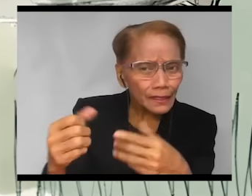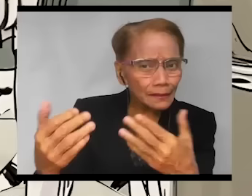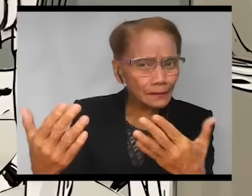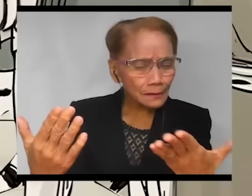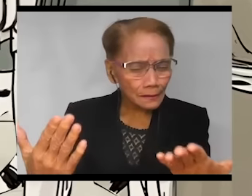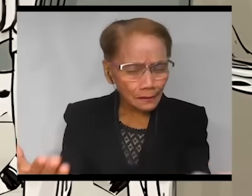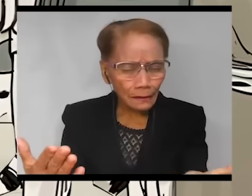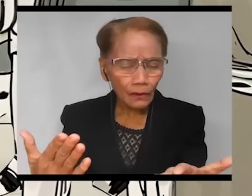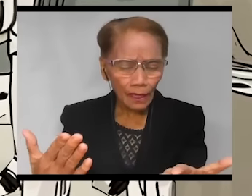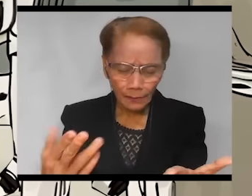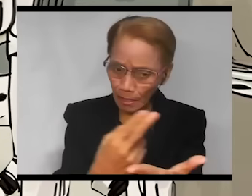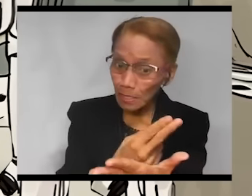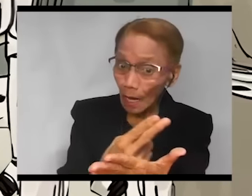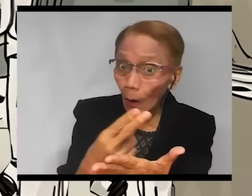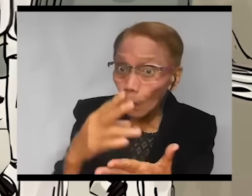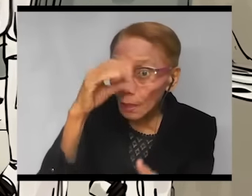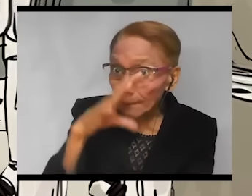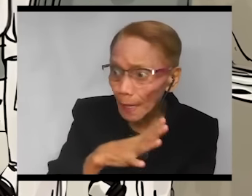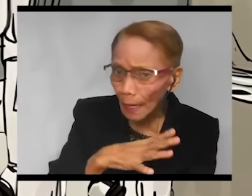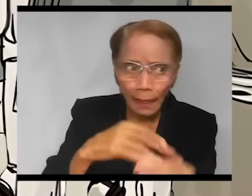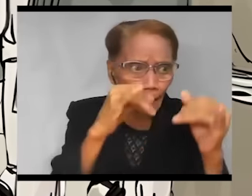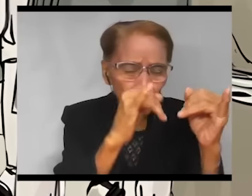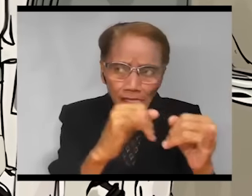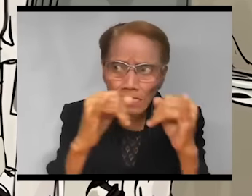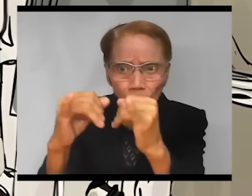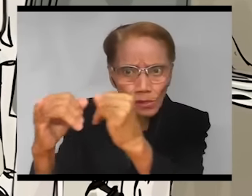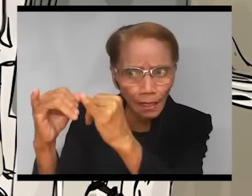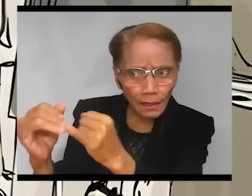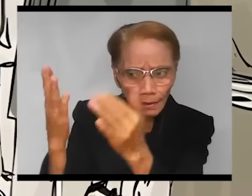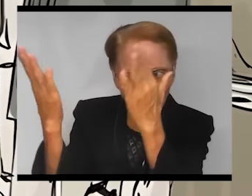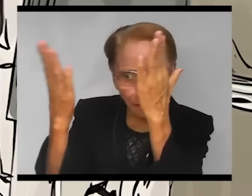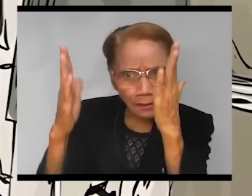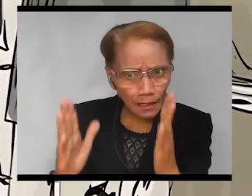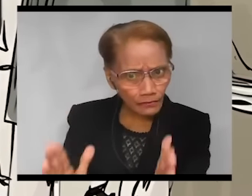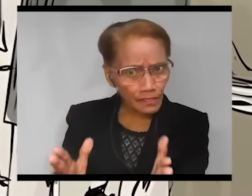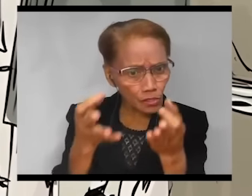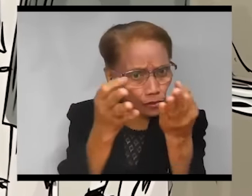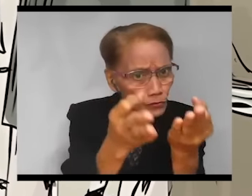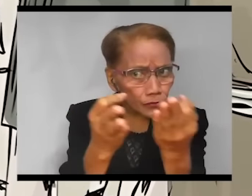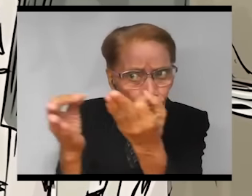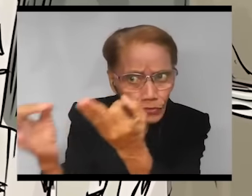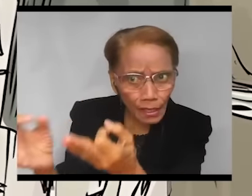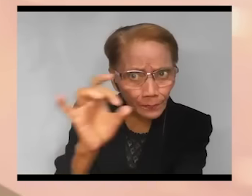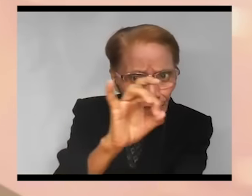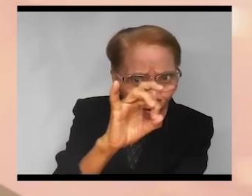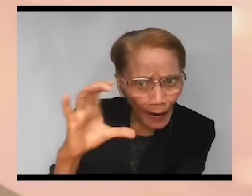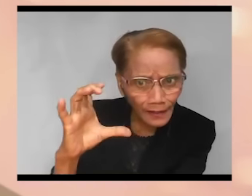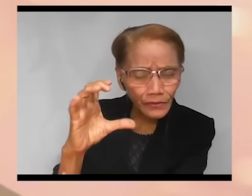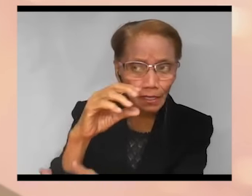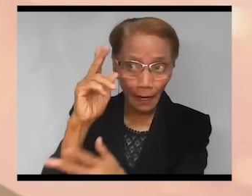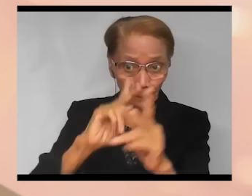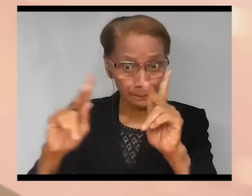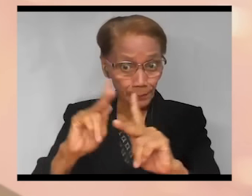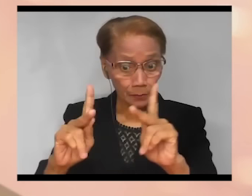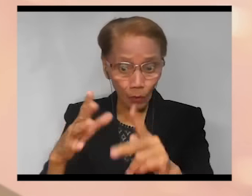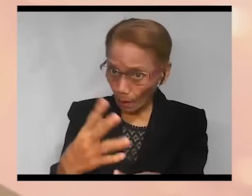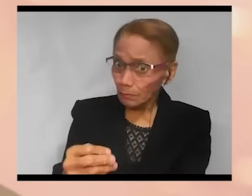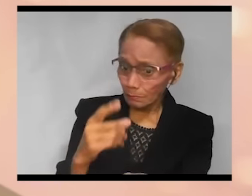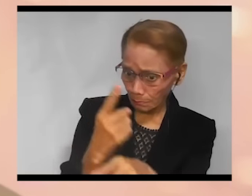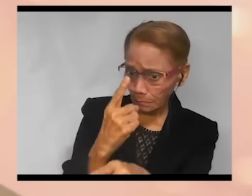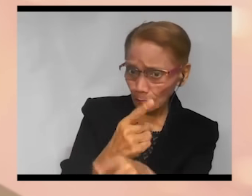man. He instructed his servant to feed 100 people with them. And the servant was